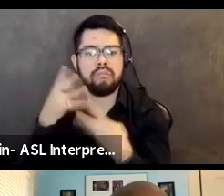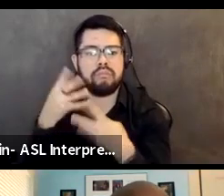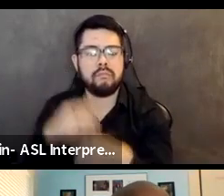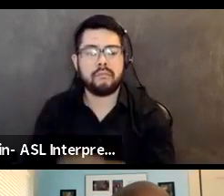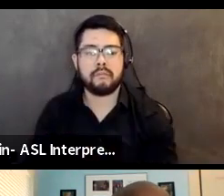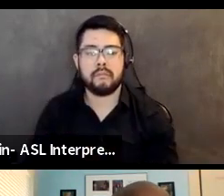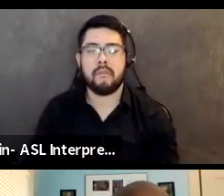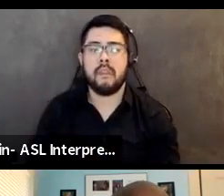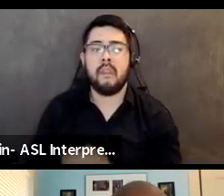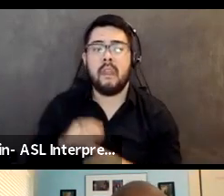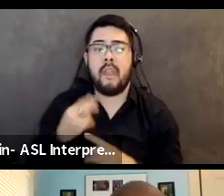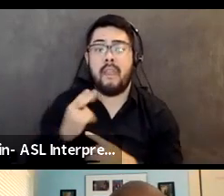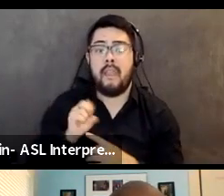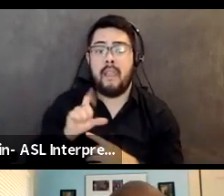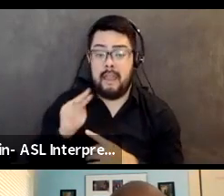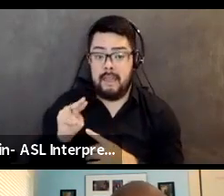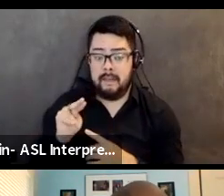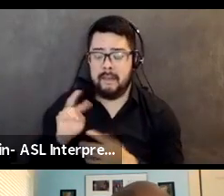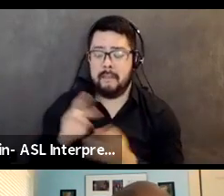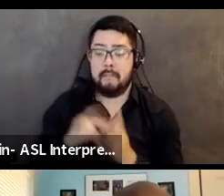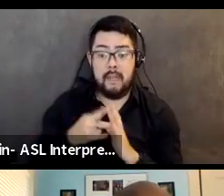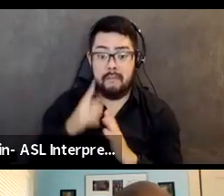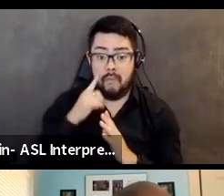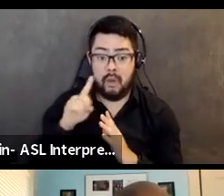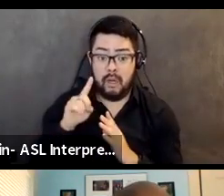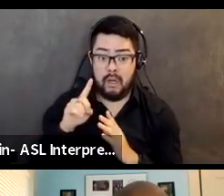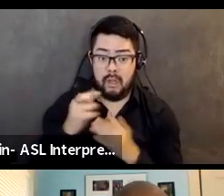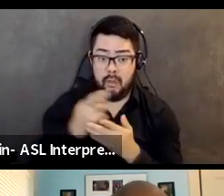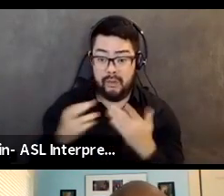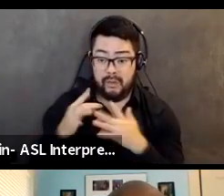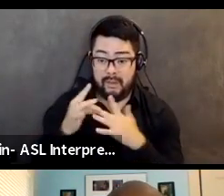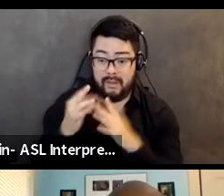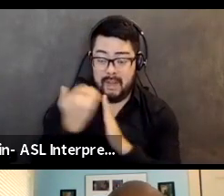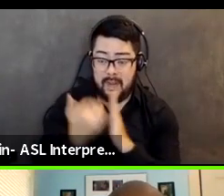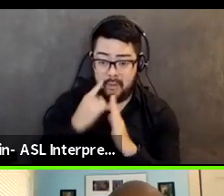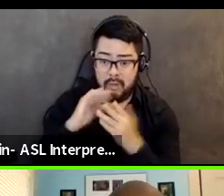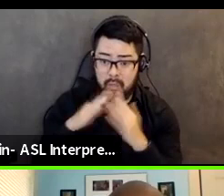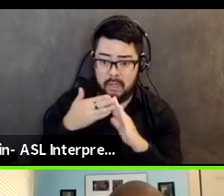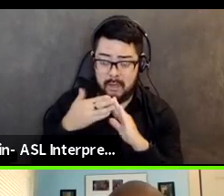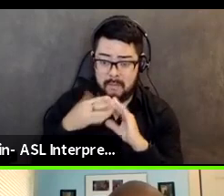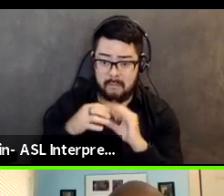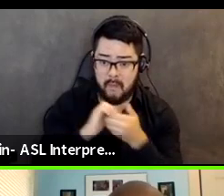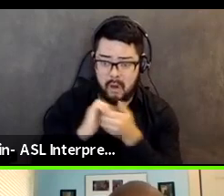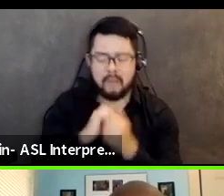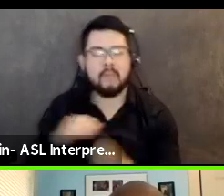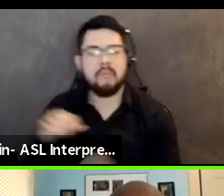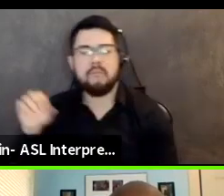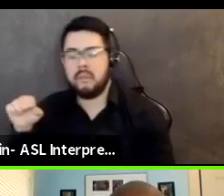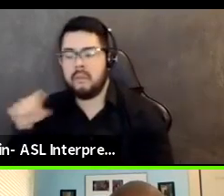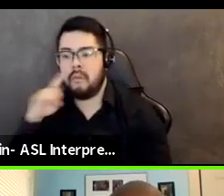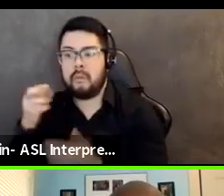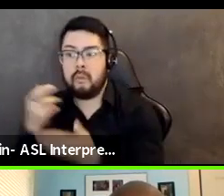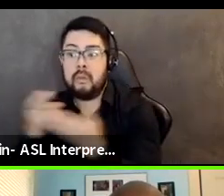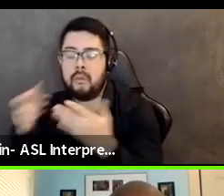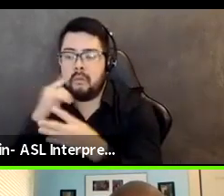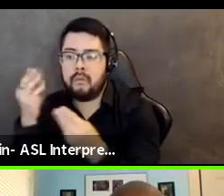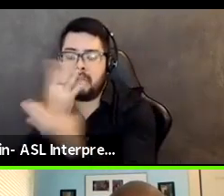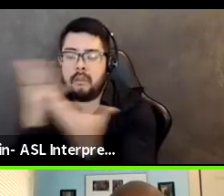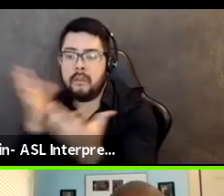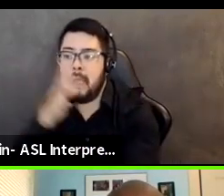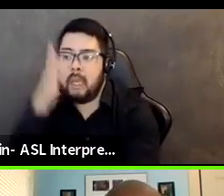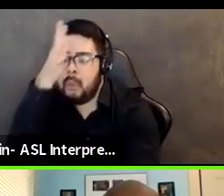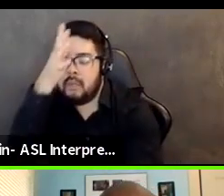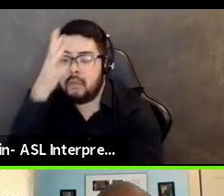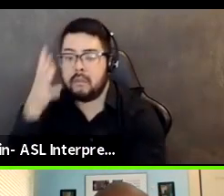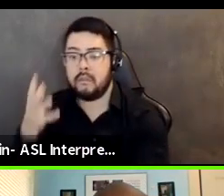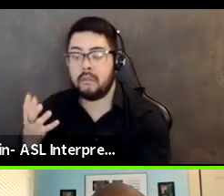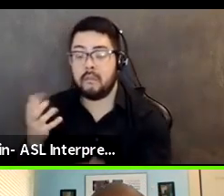are you referring to the resource guide for um community partners for example yes any resources for the parents um is